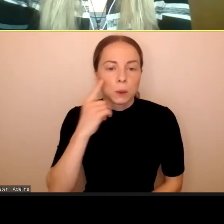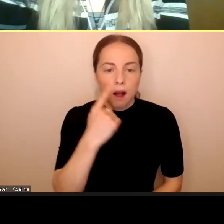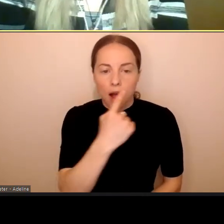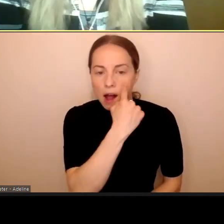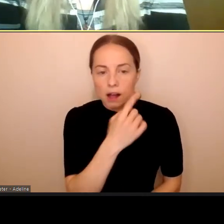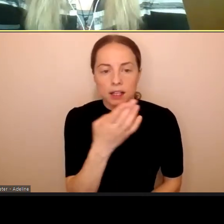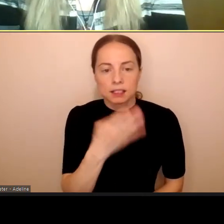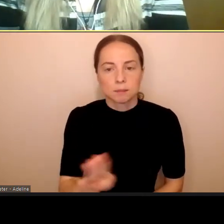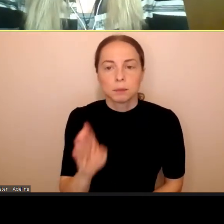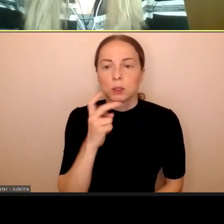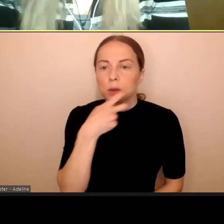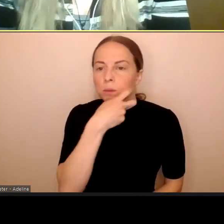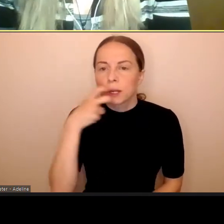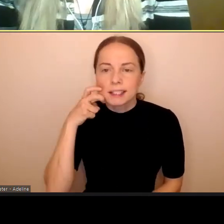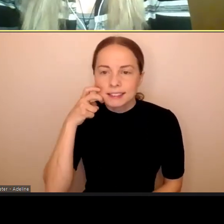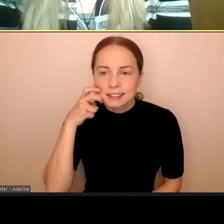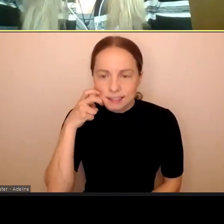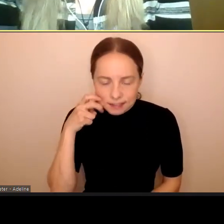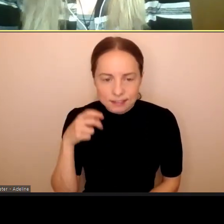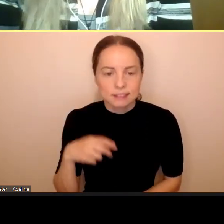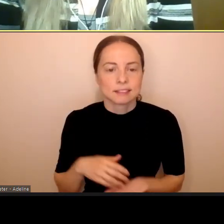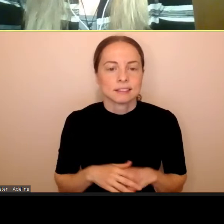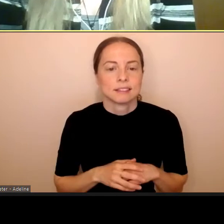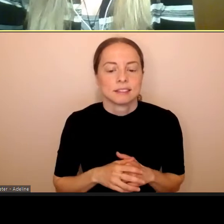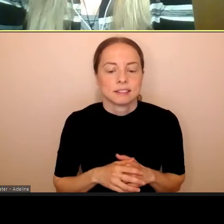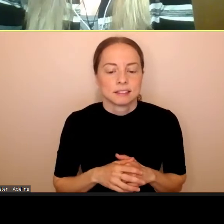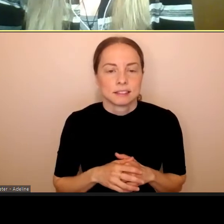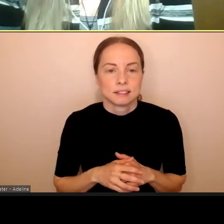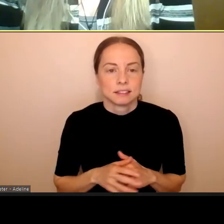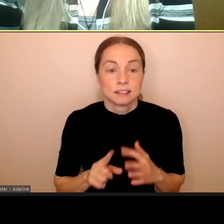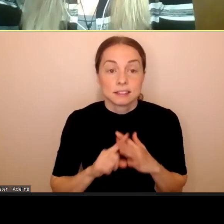blue braces. And to start off,